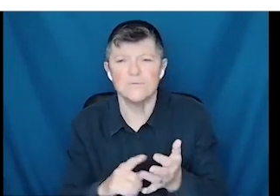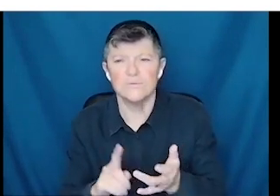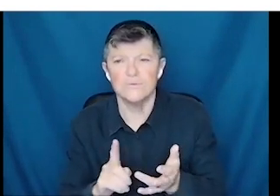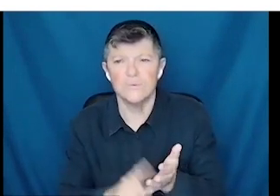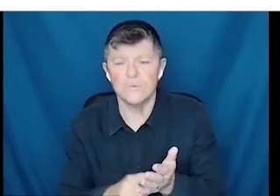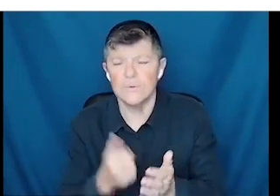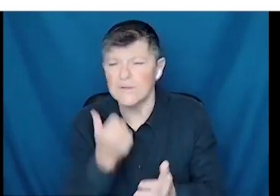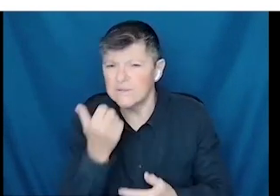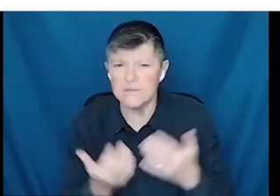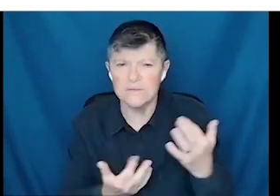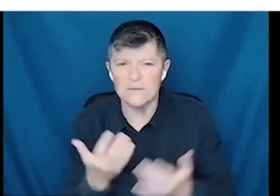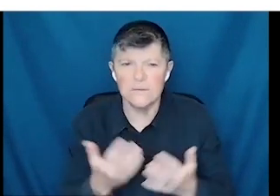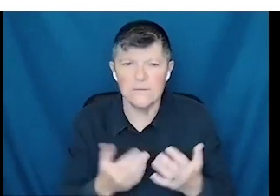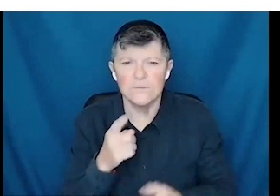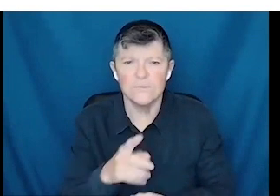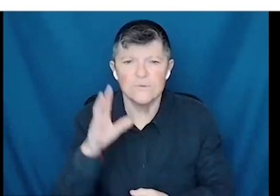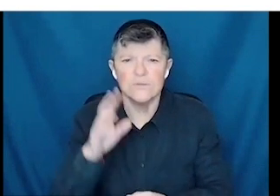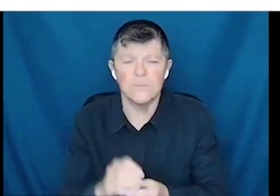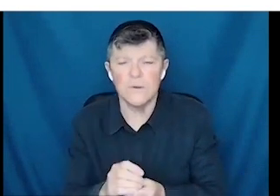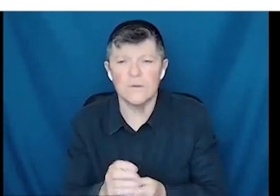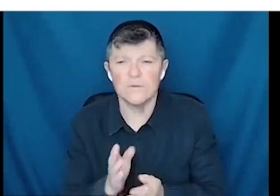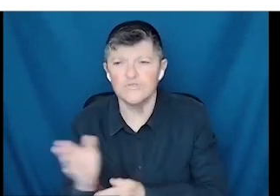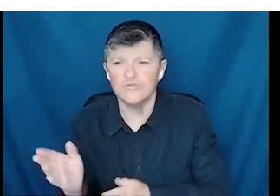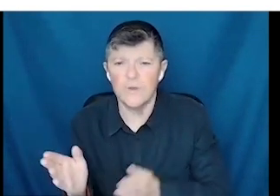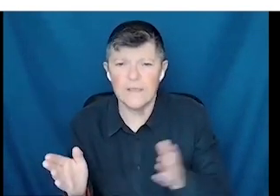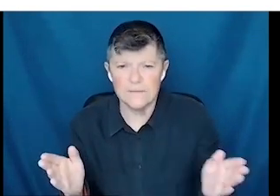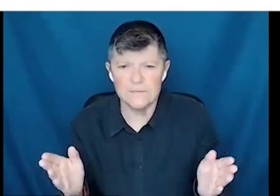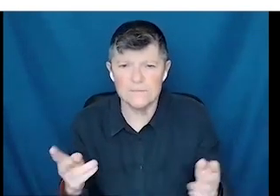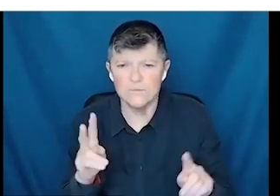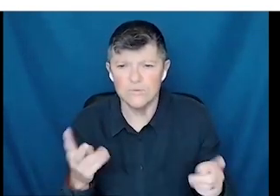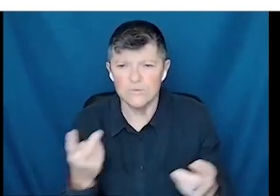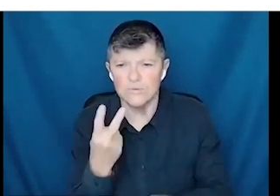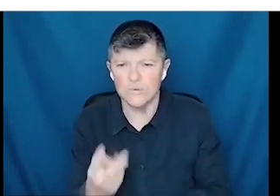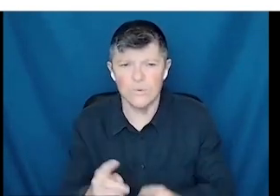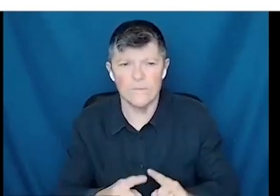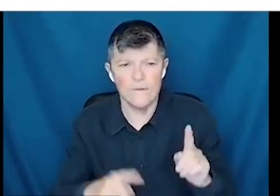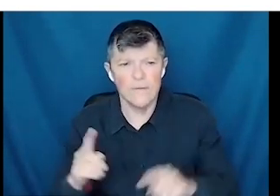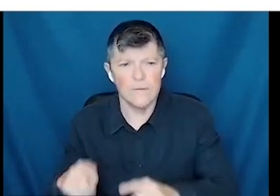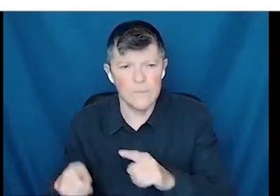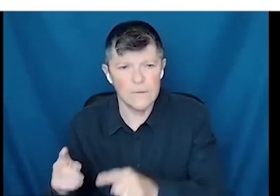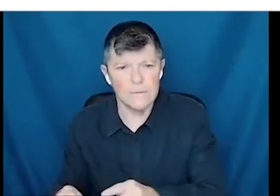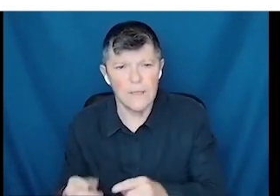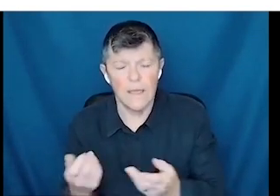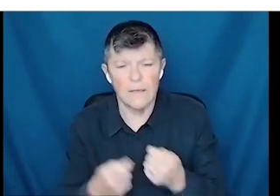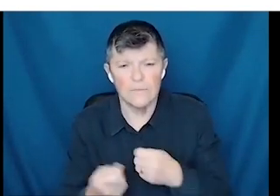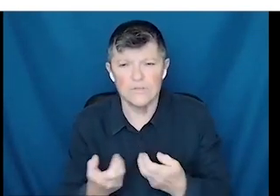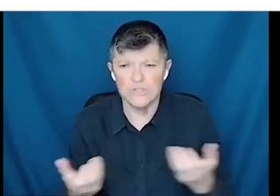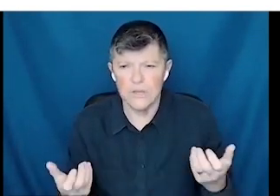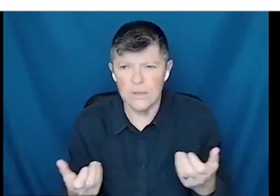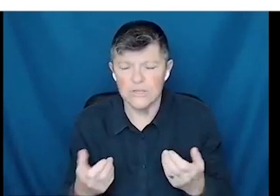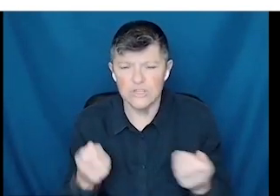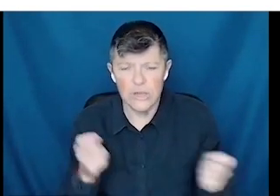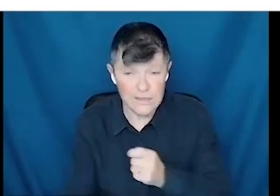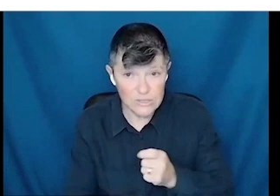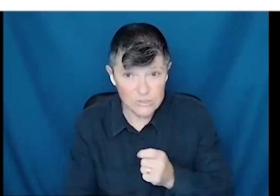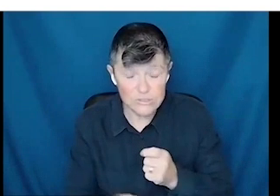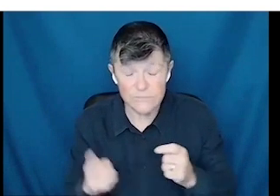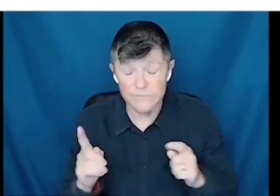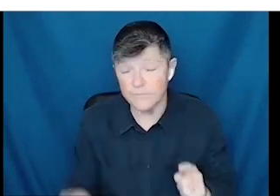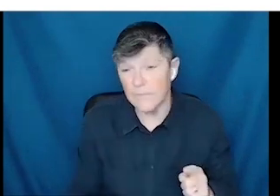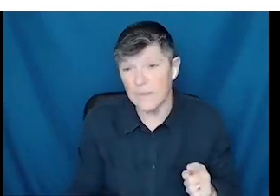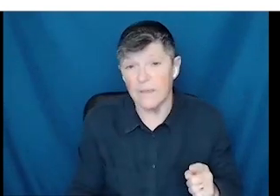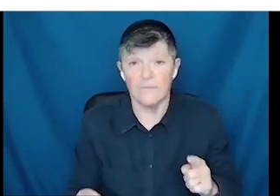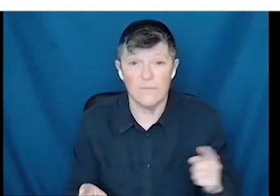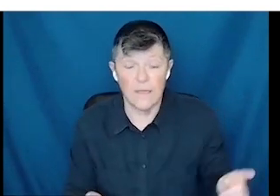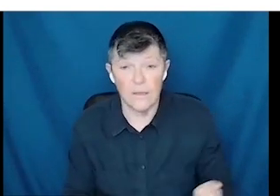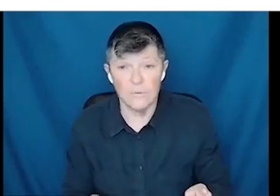two variables. We can see how two variables change together. If one variable tends to go up, does the other variable also go up, or does the other